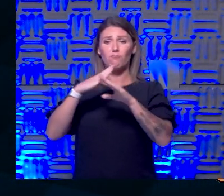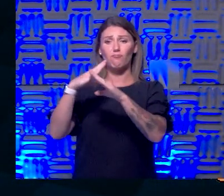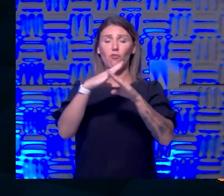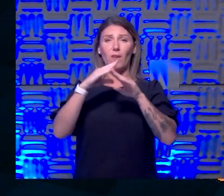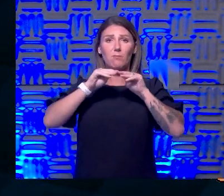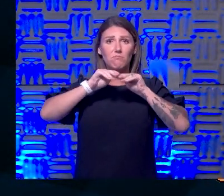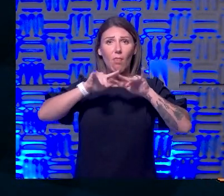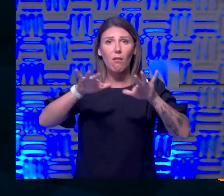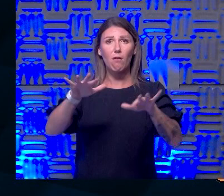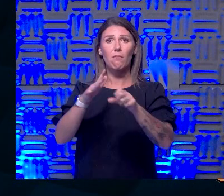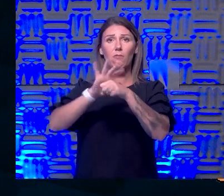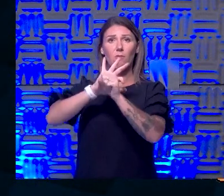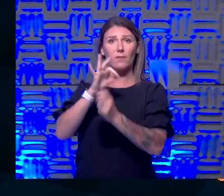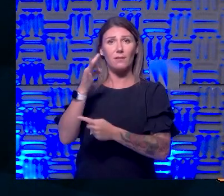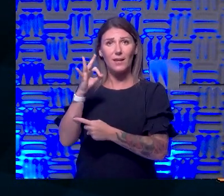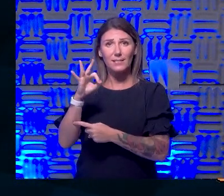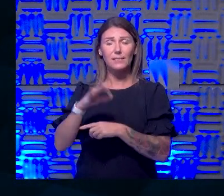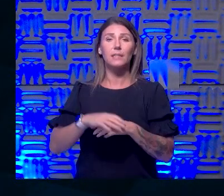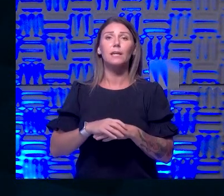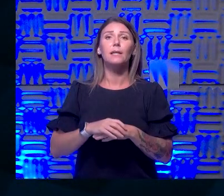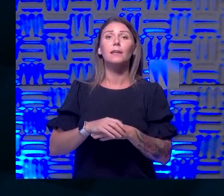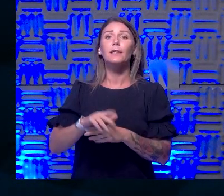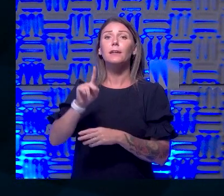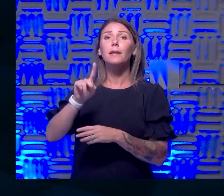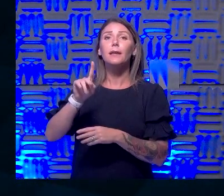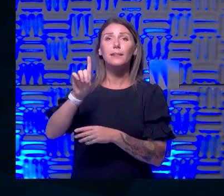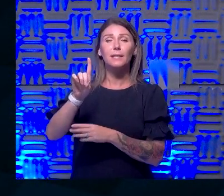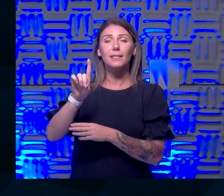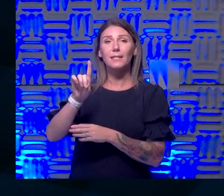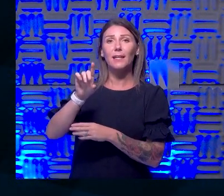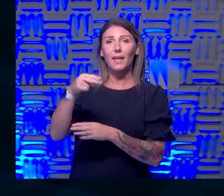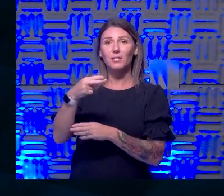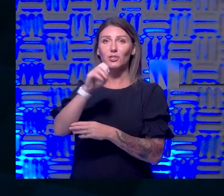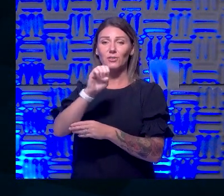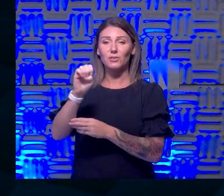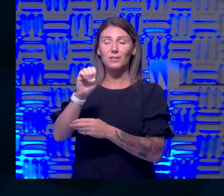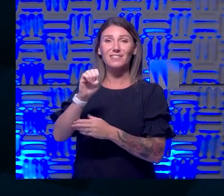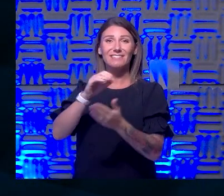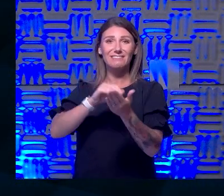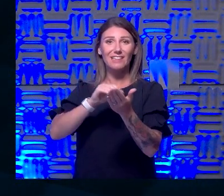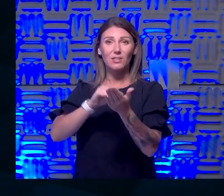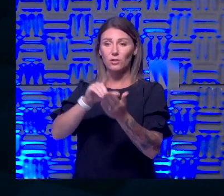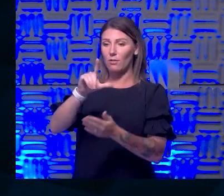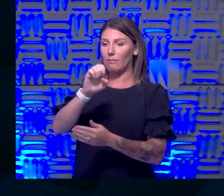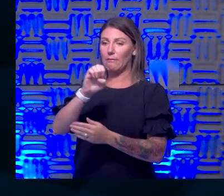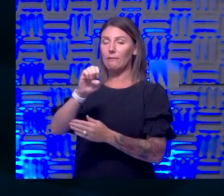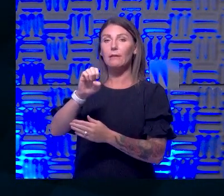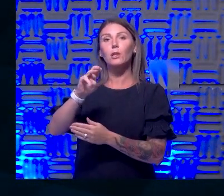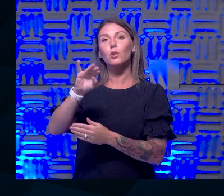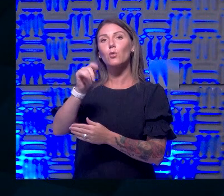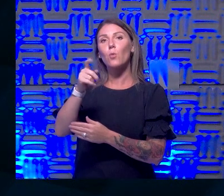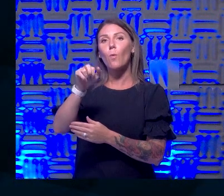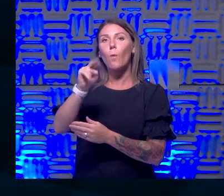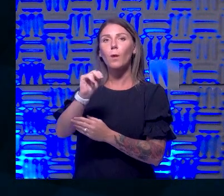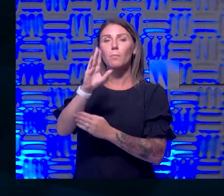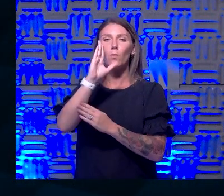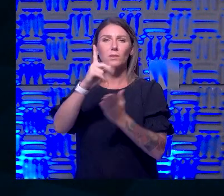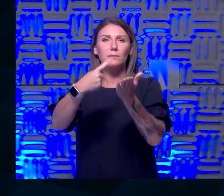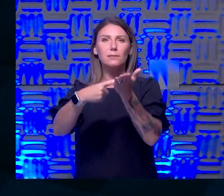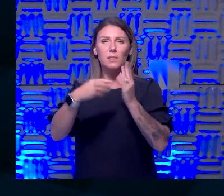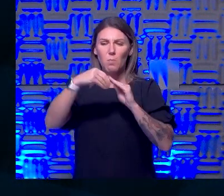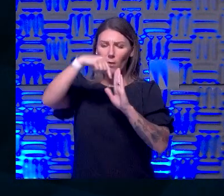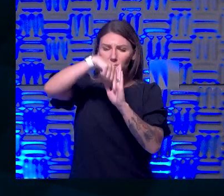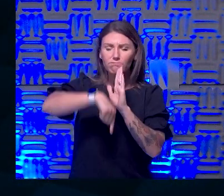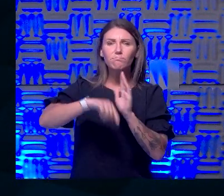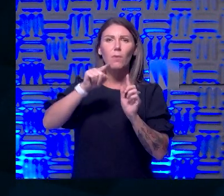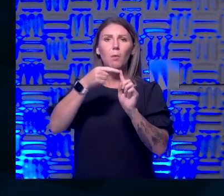of COVID-19. KDHE Secretary Dr. Norman, he is going to dive deeper into this new state mandate and kind